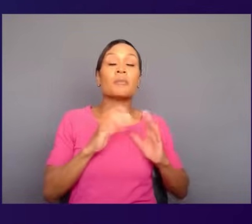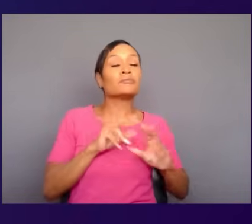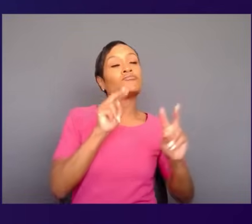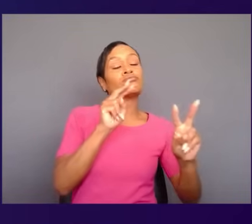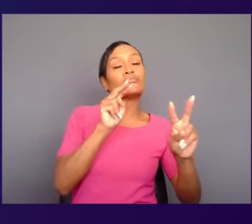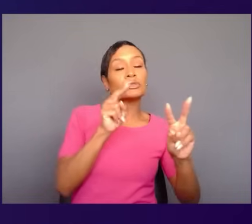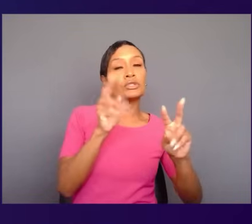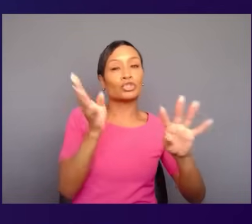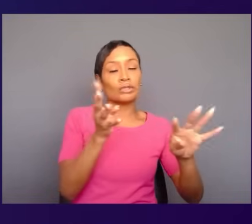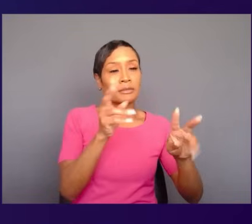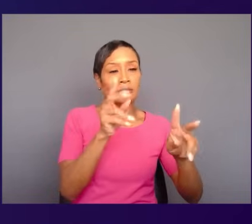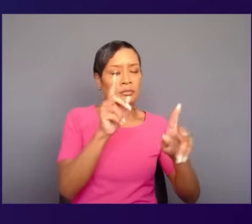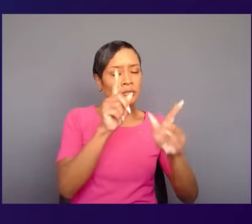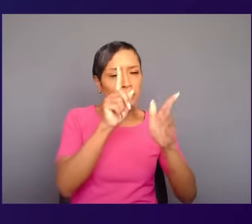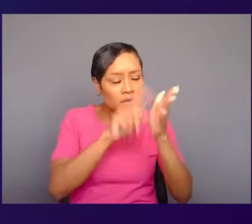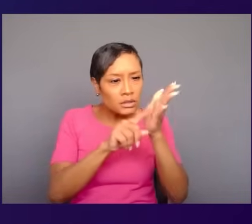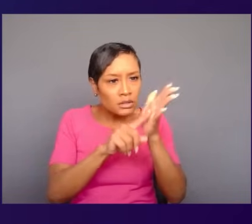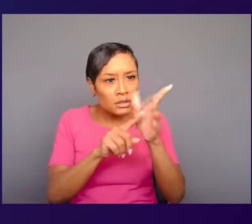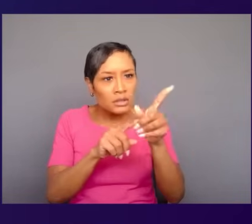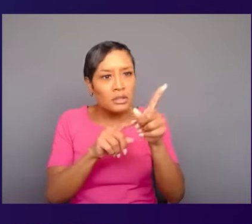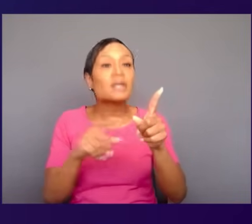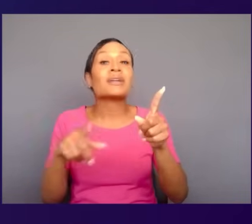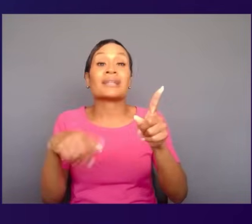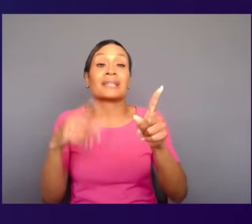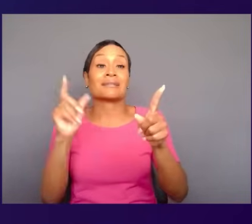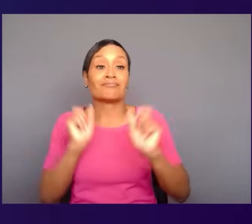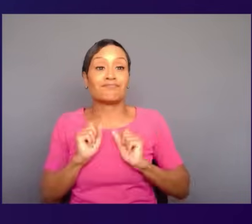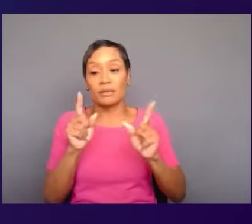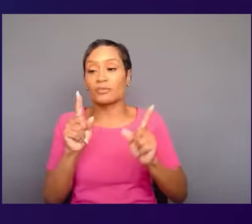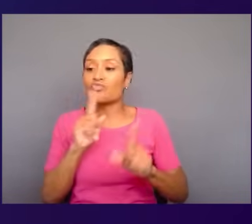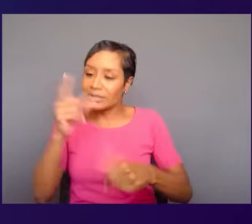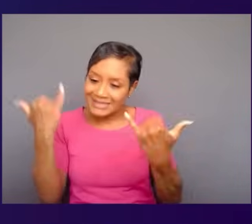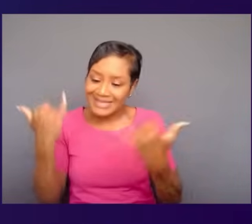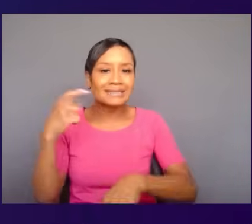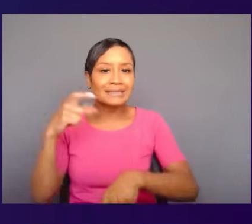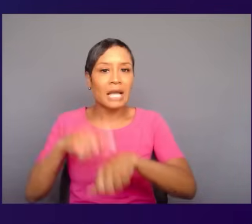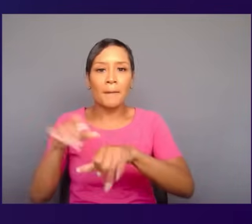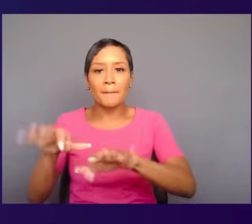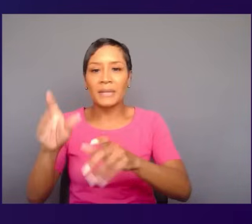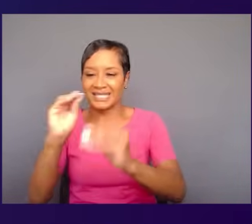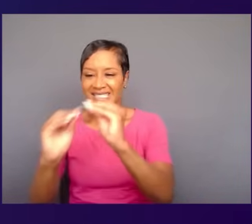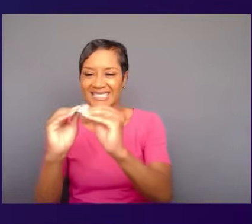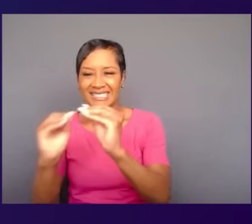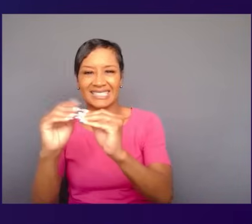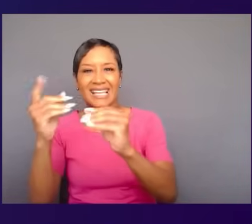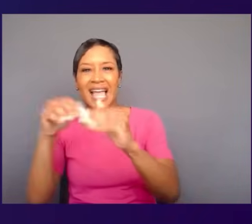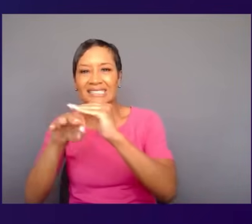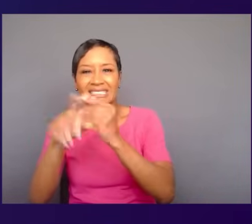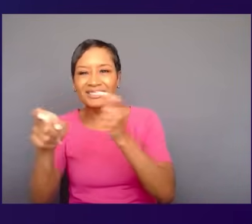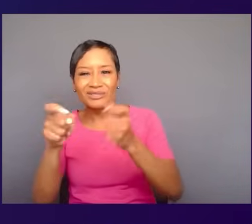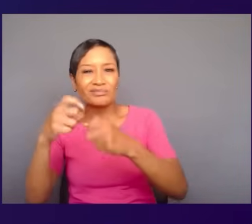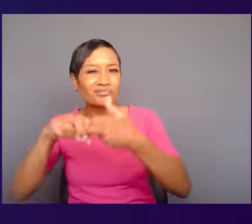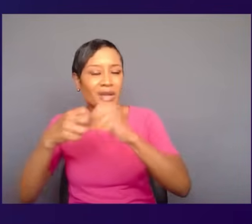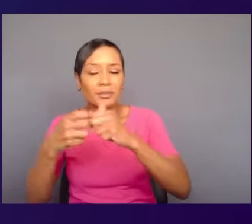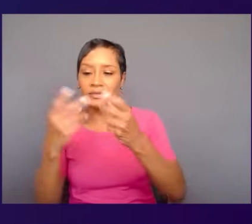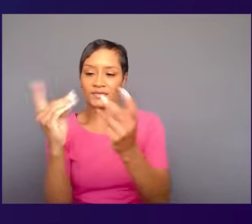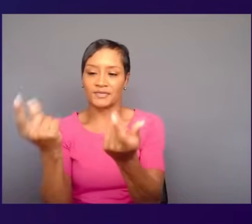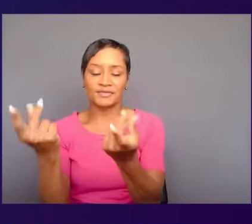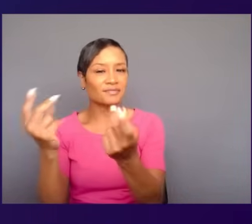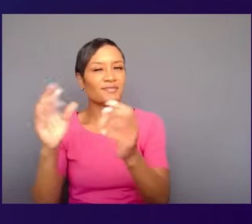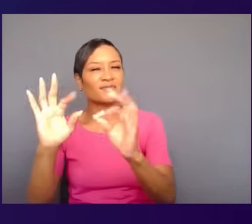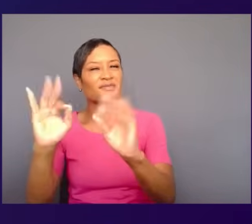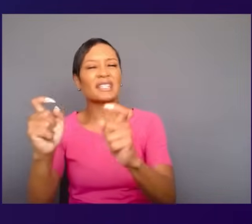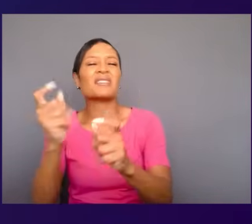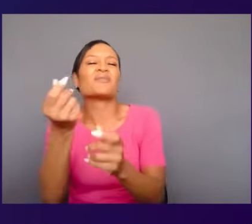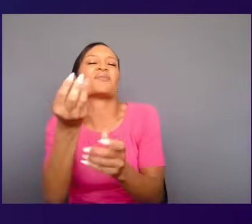occur. They'll then act on that in real time so they can remediate any kind of an access control problem, you know, within